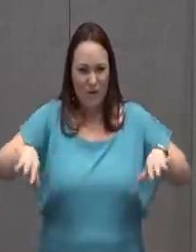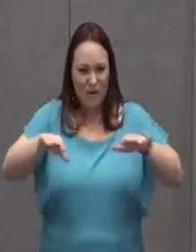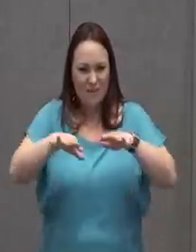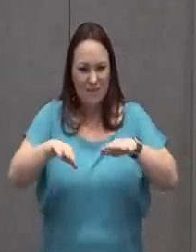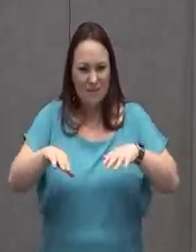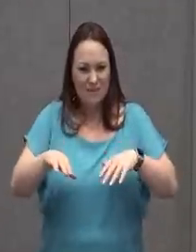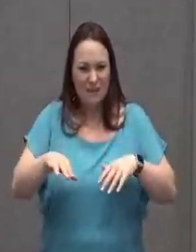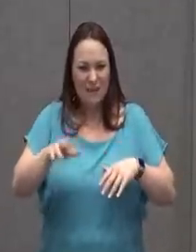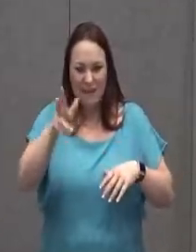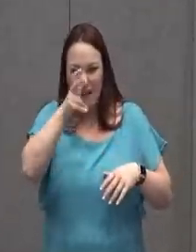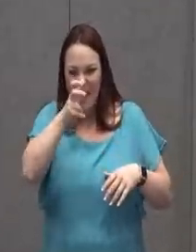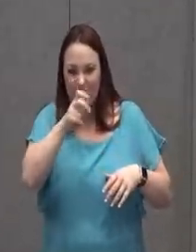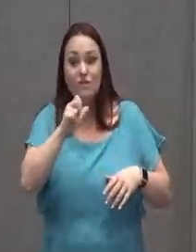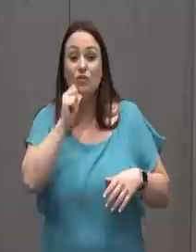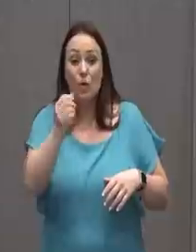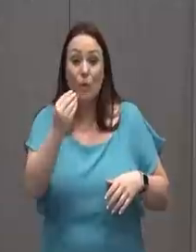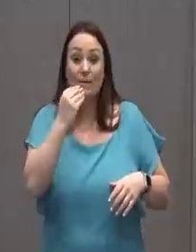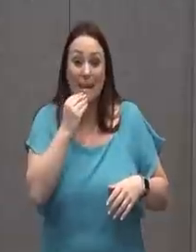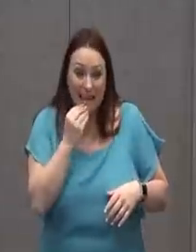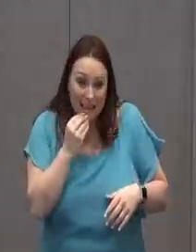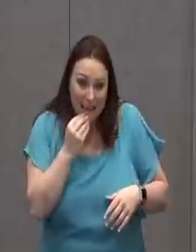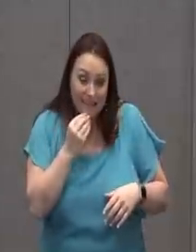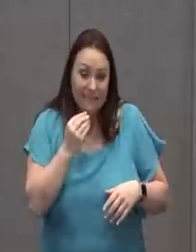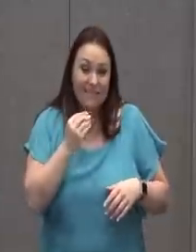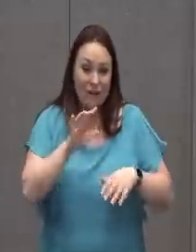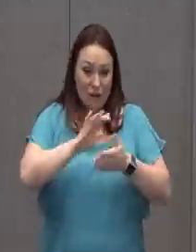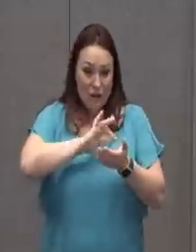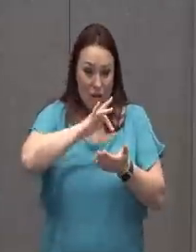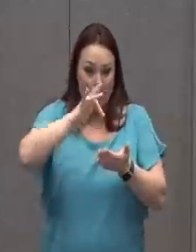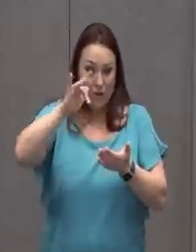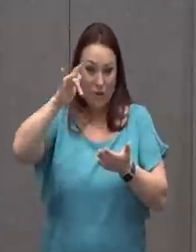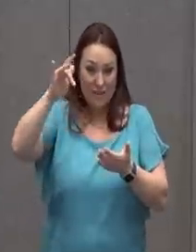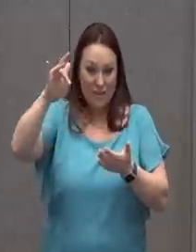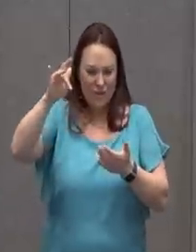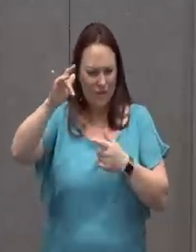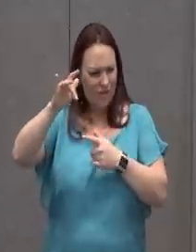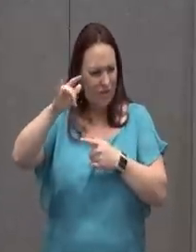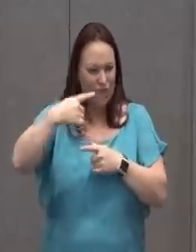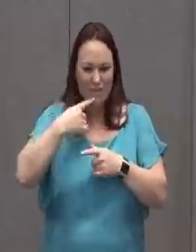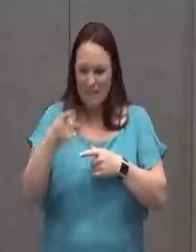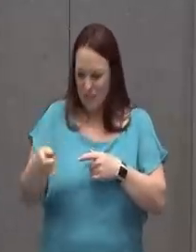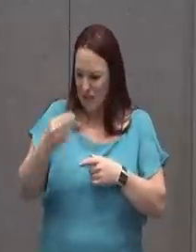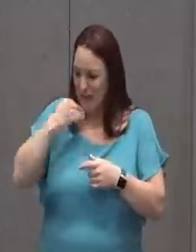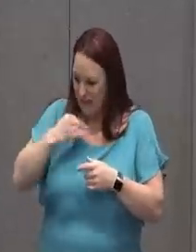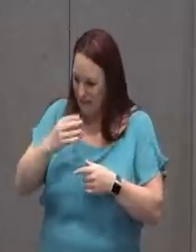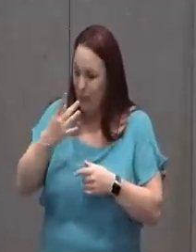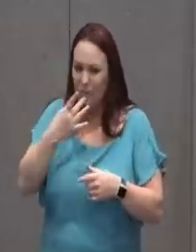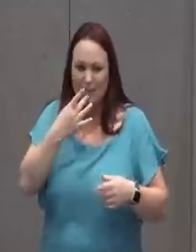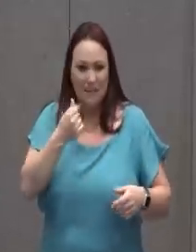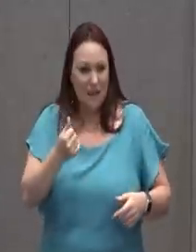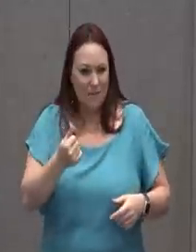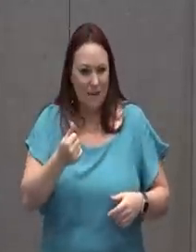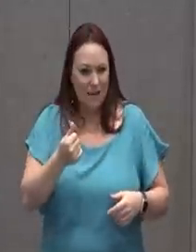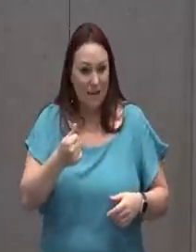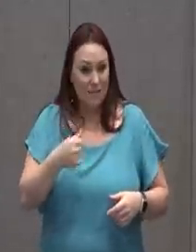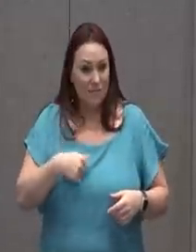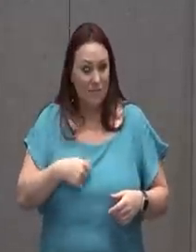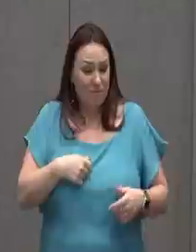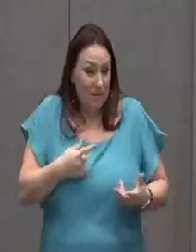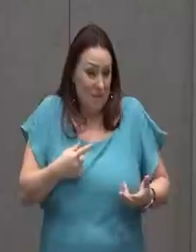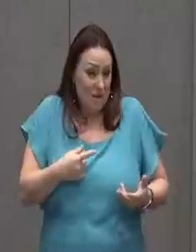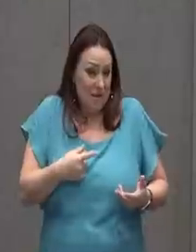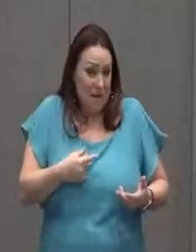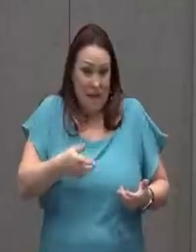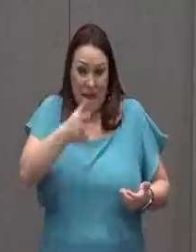don't. She ate it and it was yummy. So we know, yeah, the ants don't eat rocks. At least I haven't